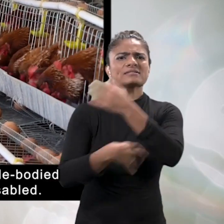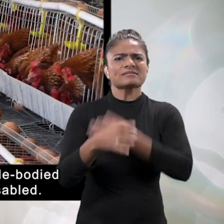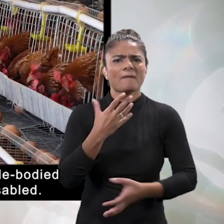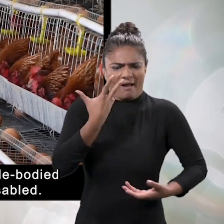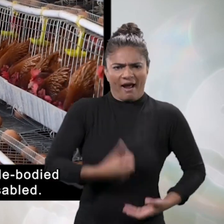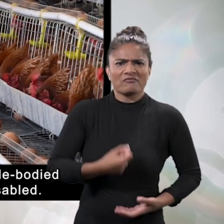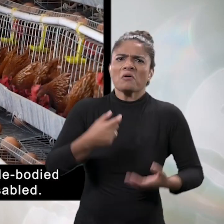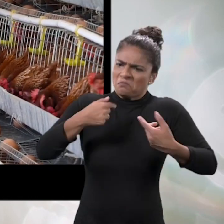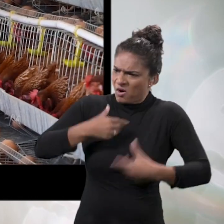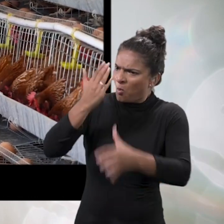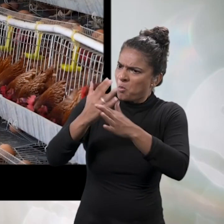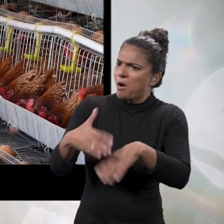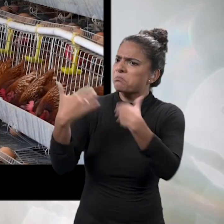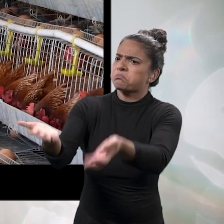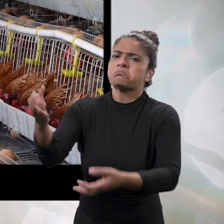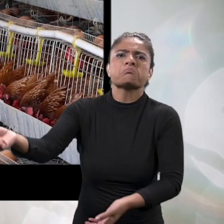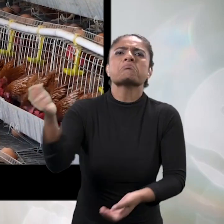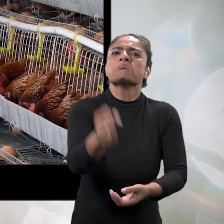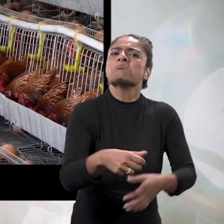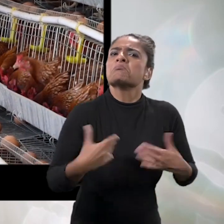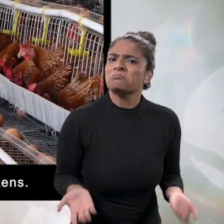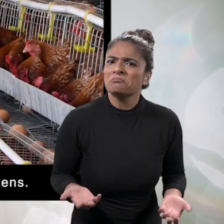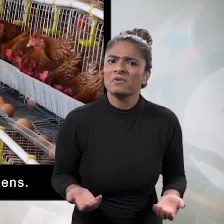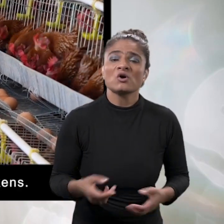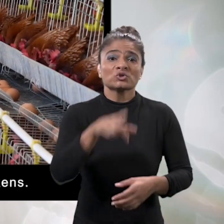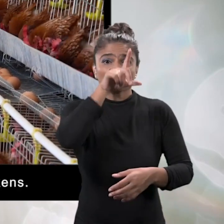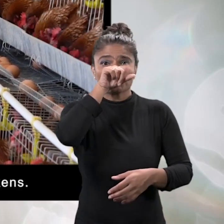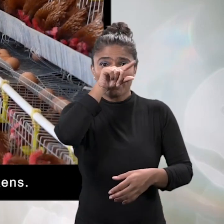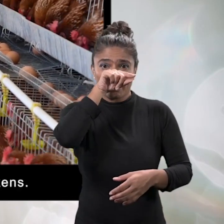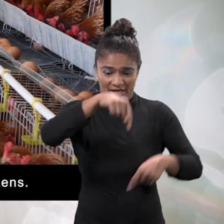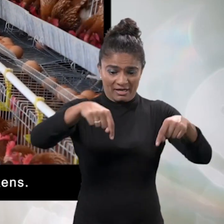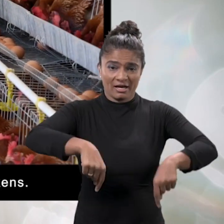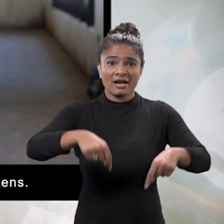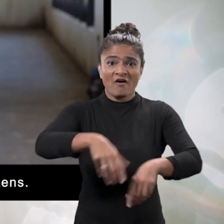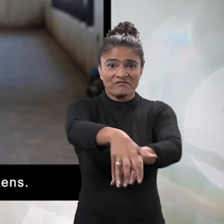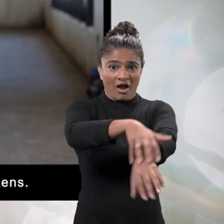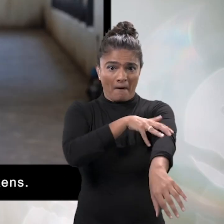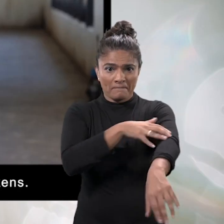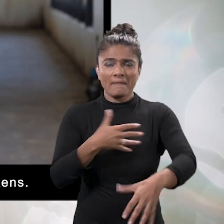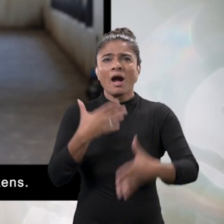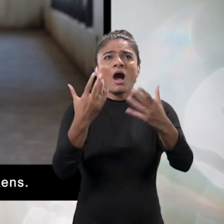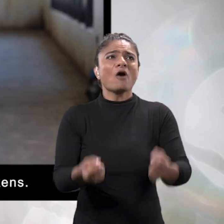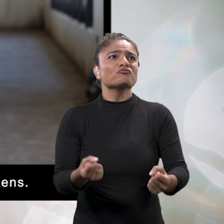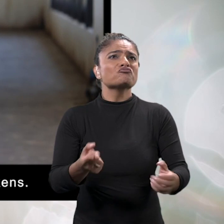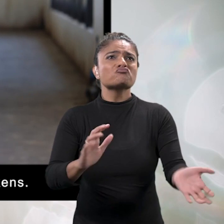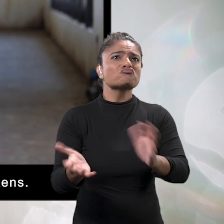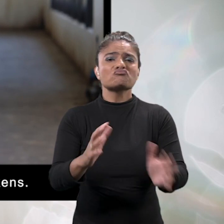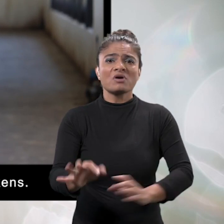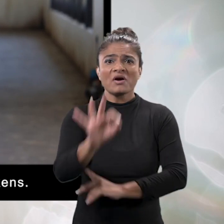abangakhubazekile kodwa baqashwa abantu abakhubazekile bona. Kuleli plaza ke leyinkukhu